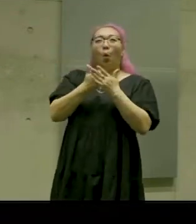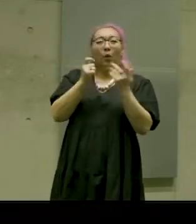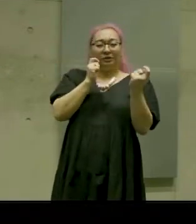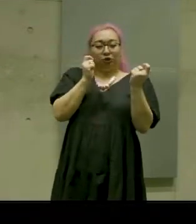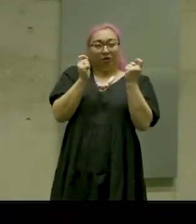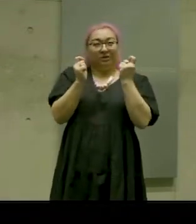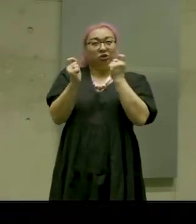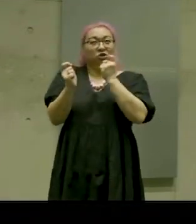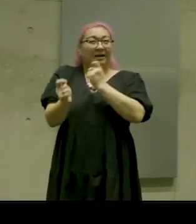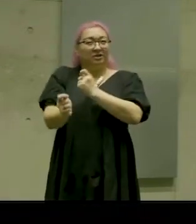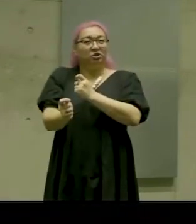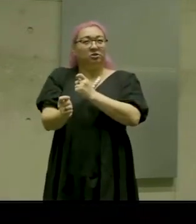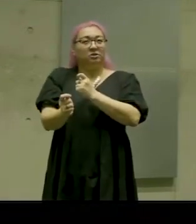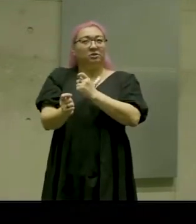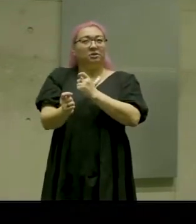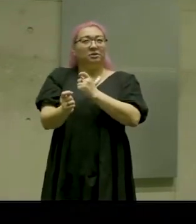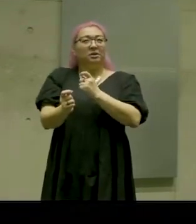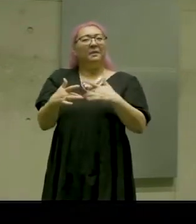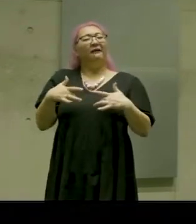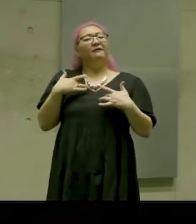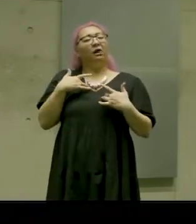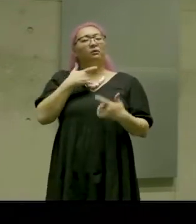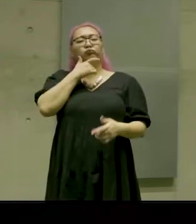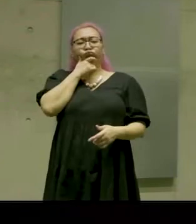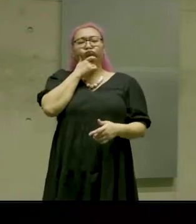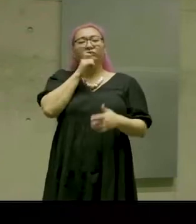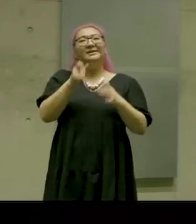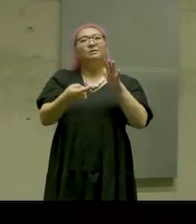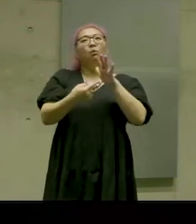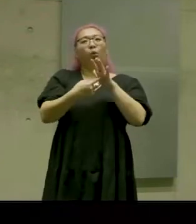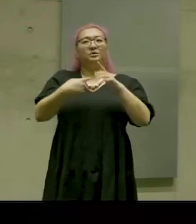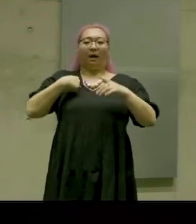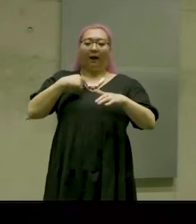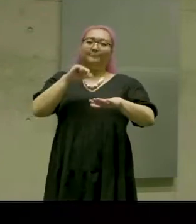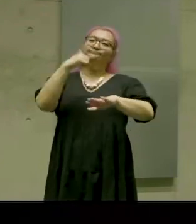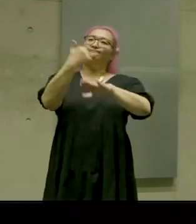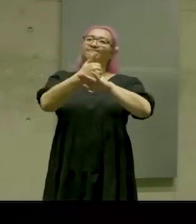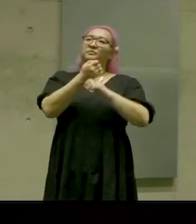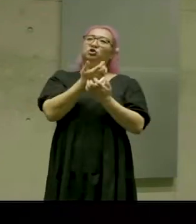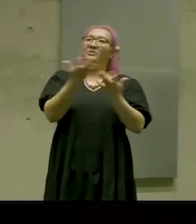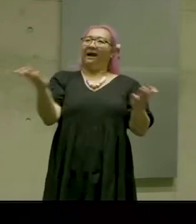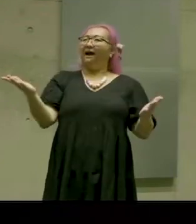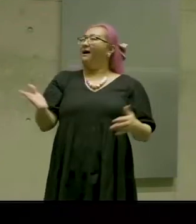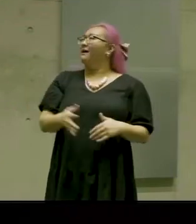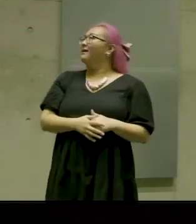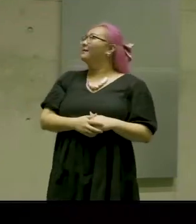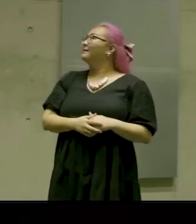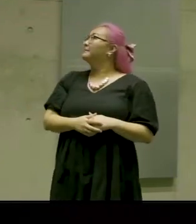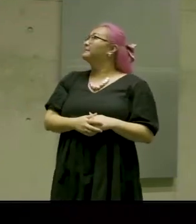beneficial to actually share this installation and let people experience it. So I started exhibiting in different